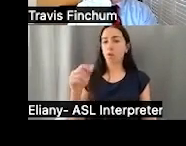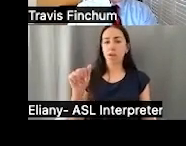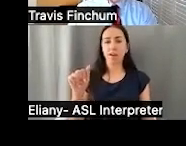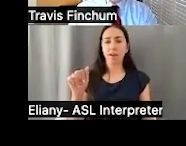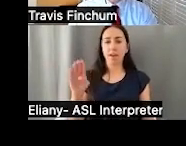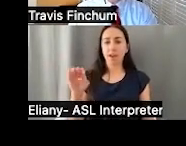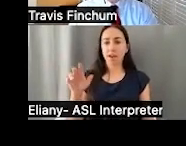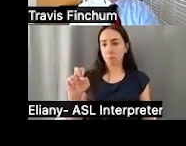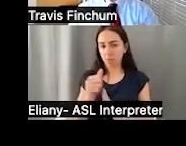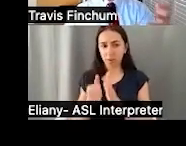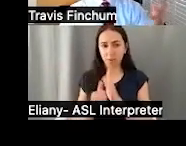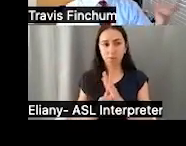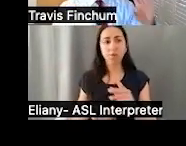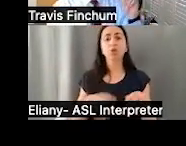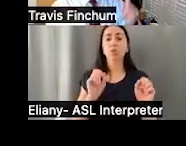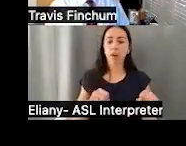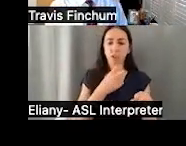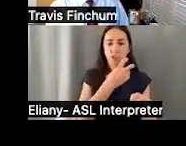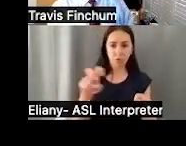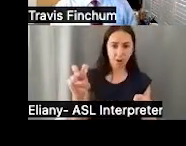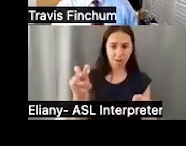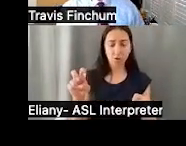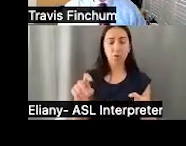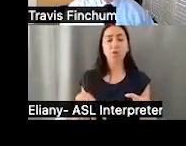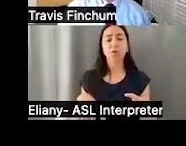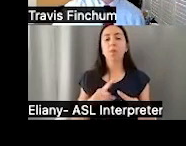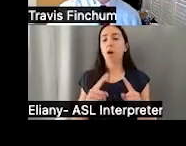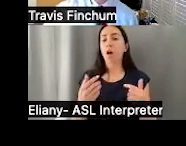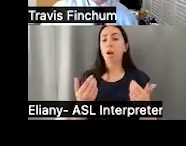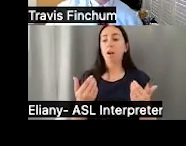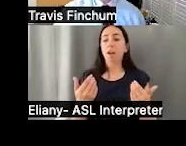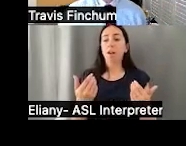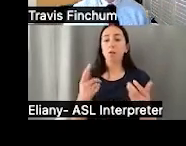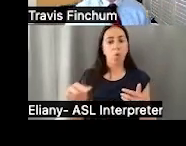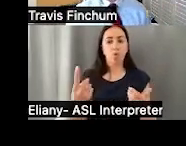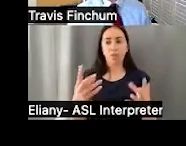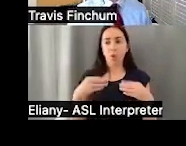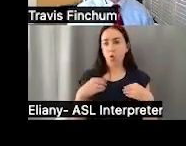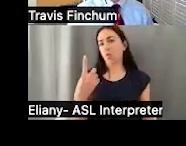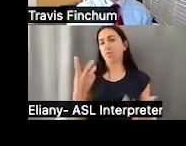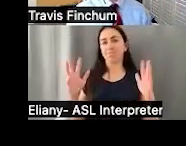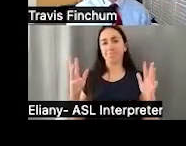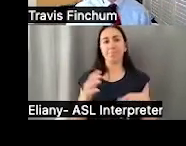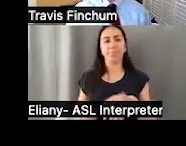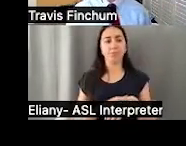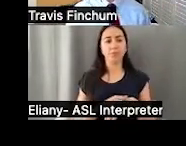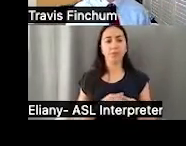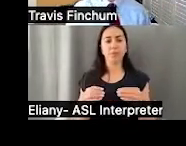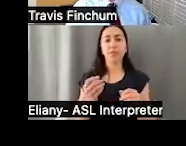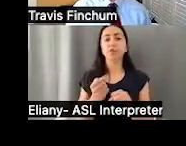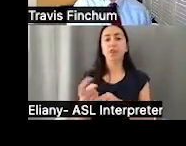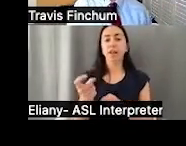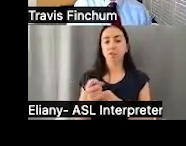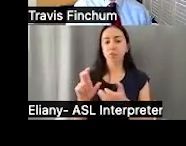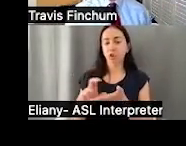move your ABLE account from one to another, but you're only allowed to have one. There is an annual contribution limit, which is